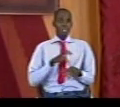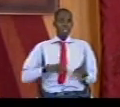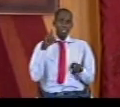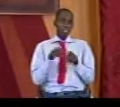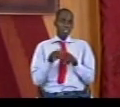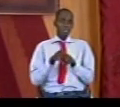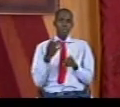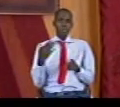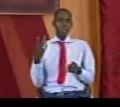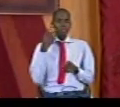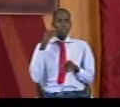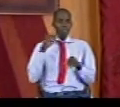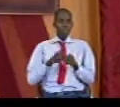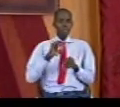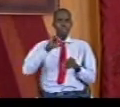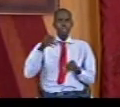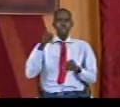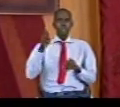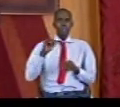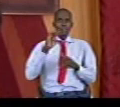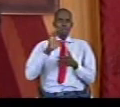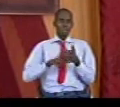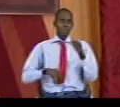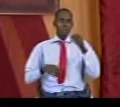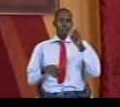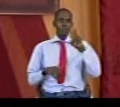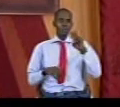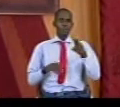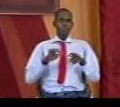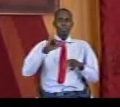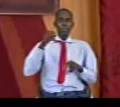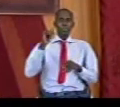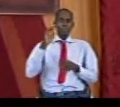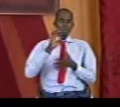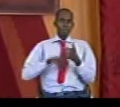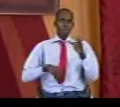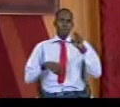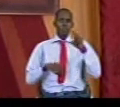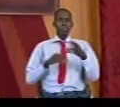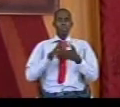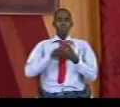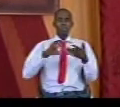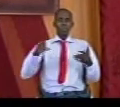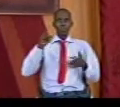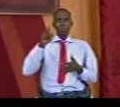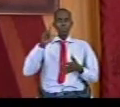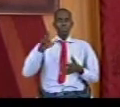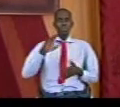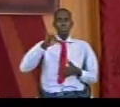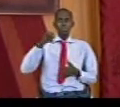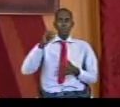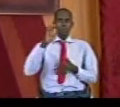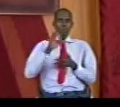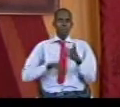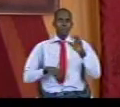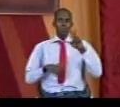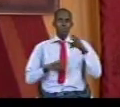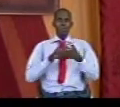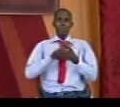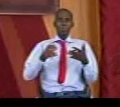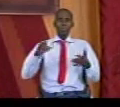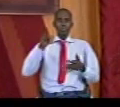12, John chapter 12, we're reading from verse 23. John chapter 12, reading from